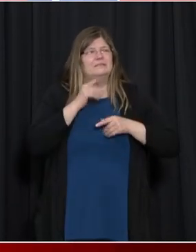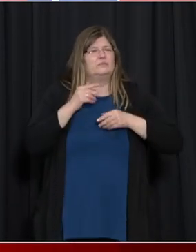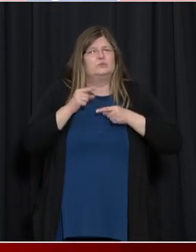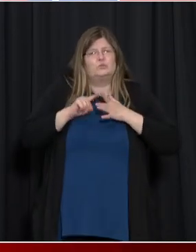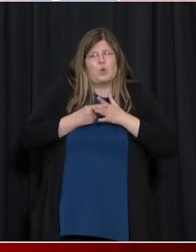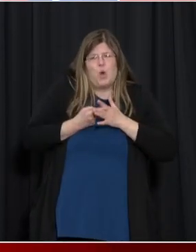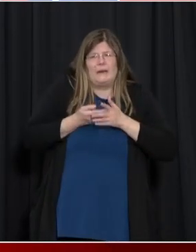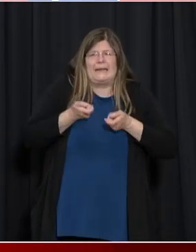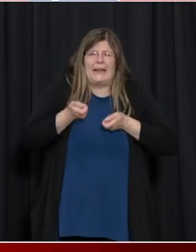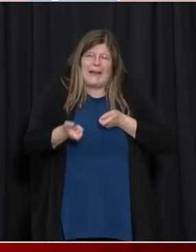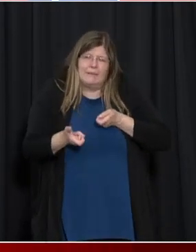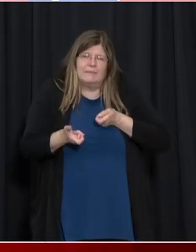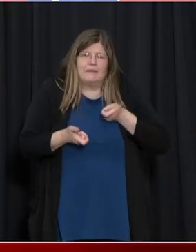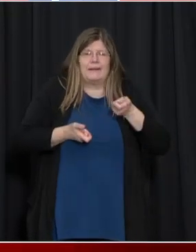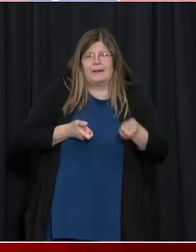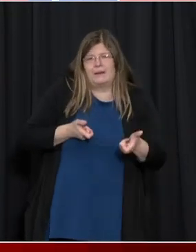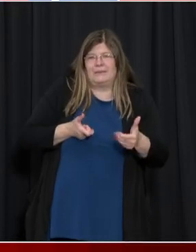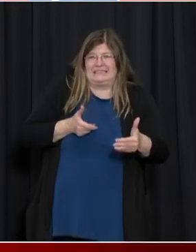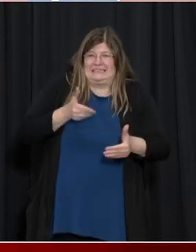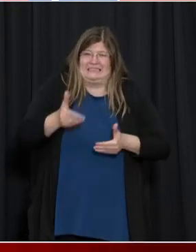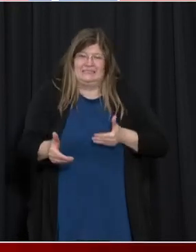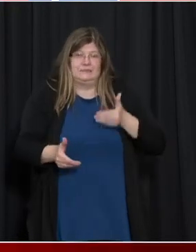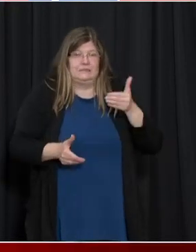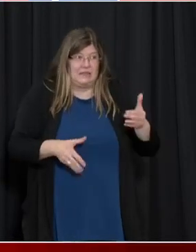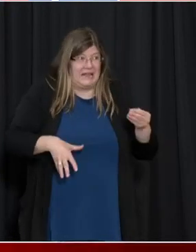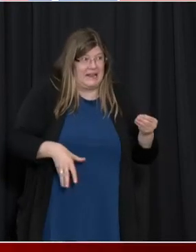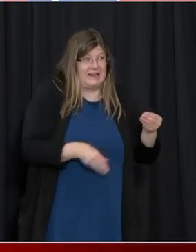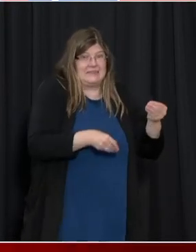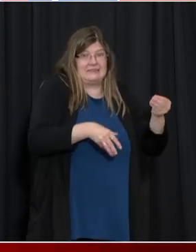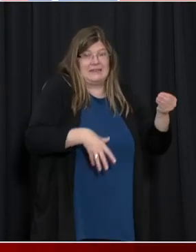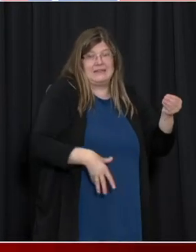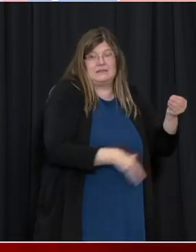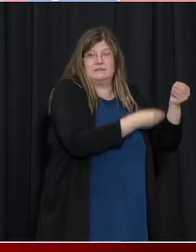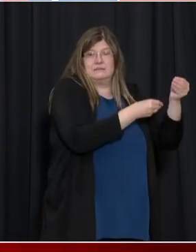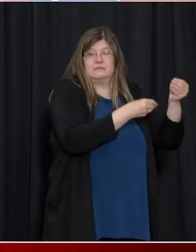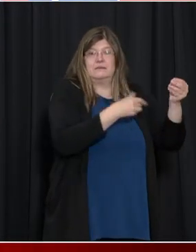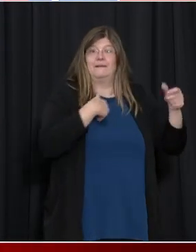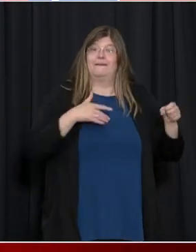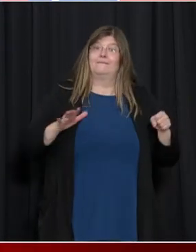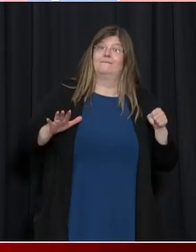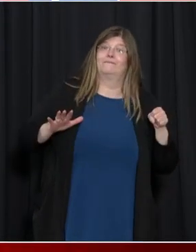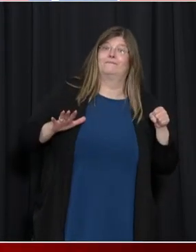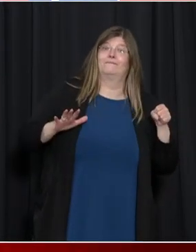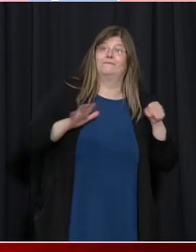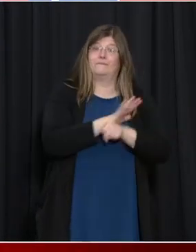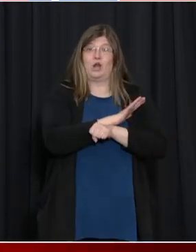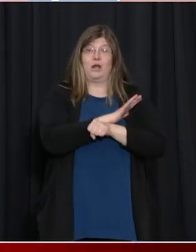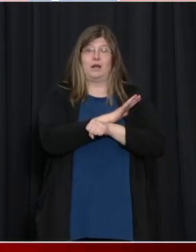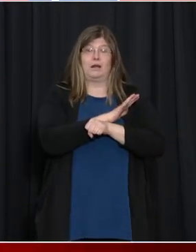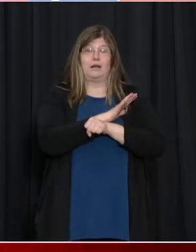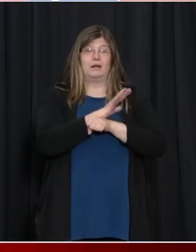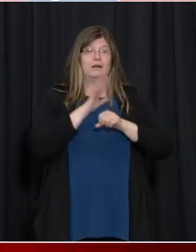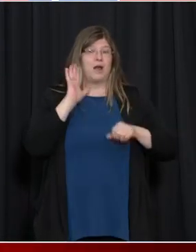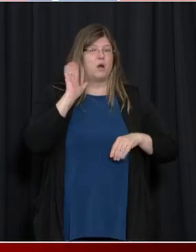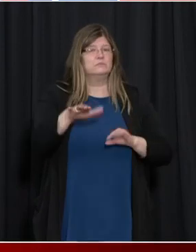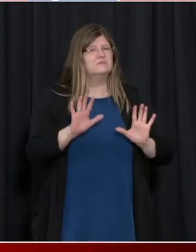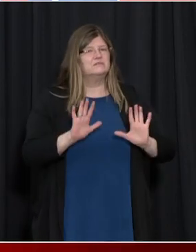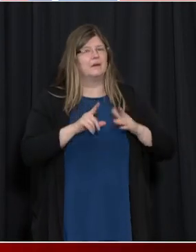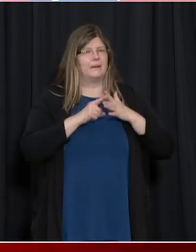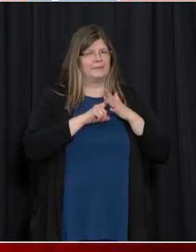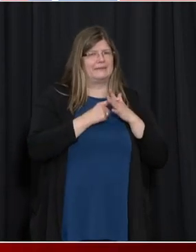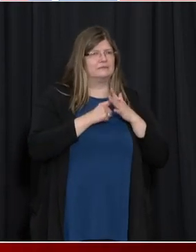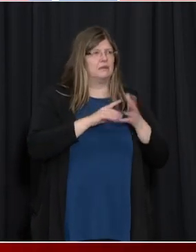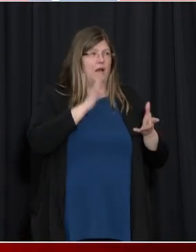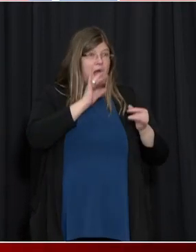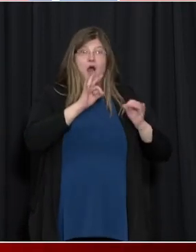so much that we can't get to phase 2 or phase 3 for many, many months. So that's part of the